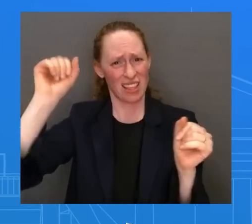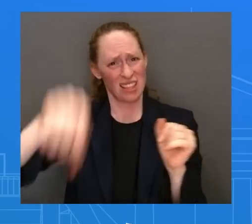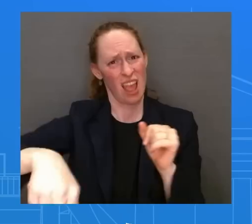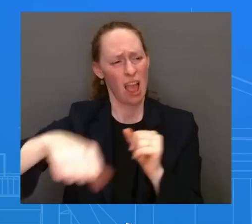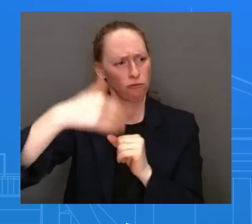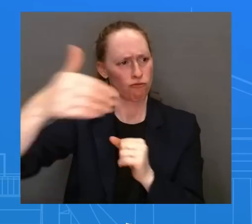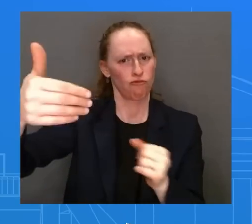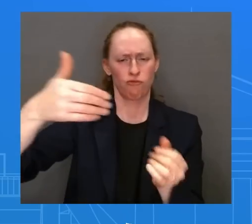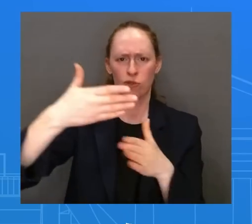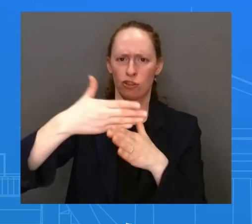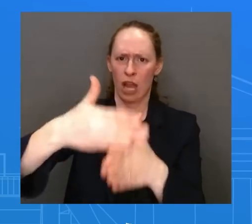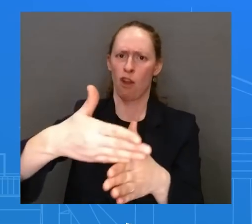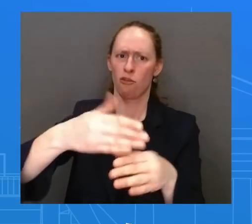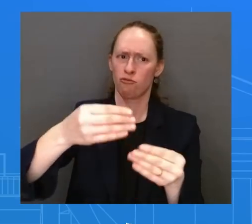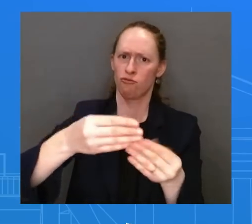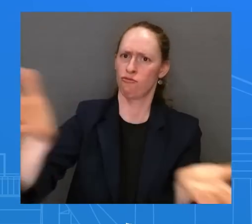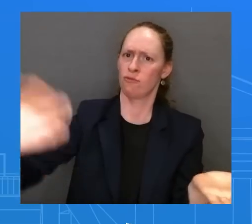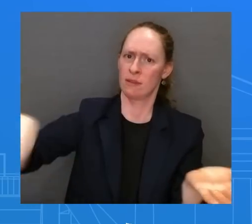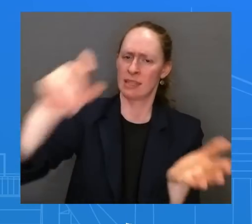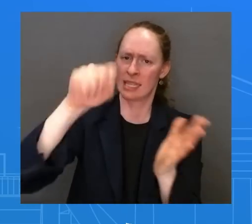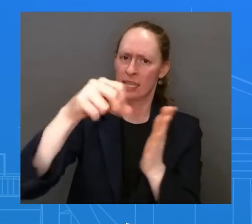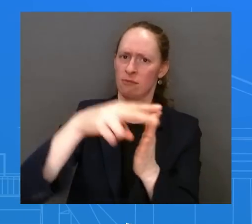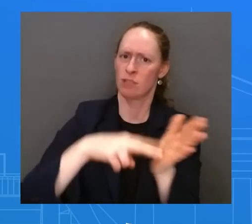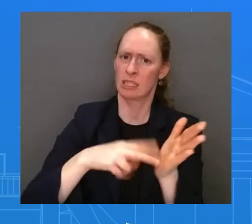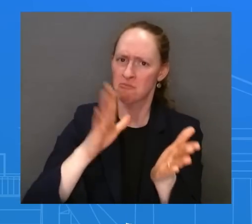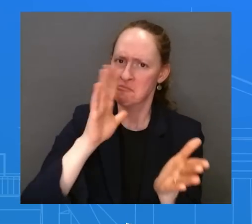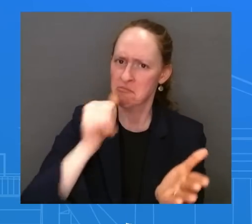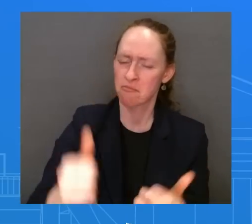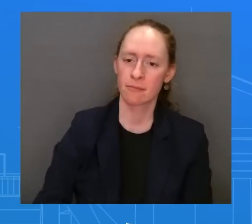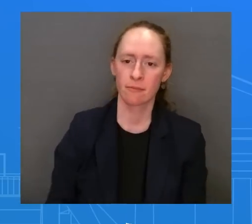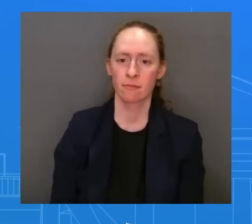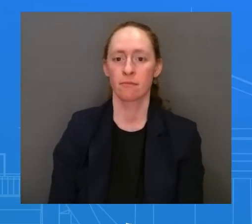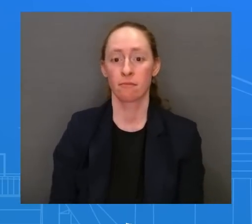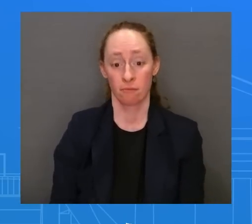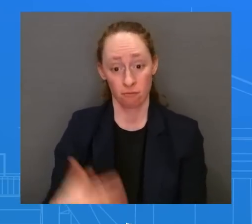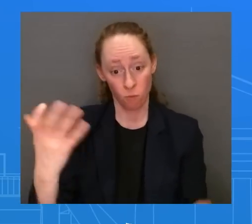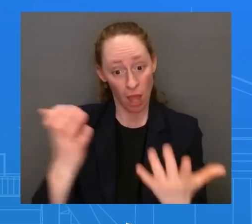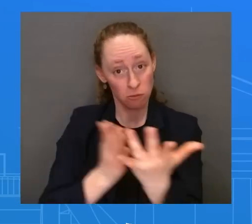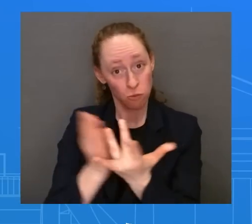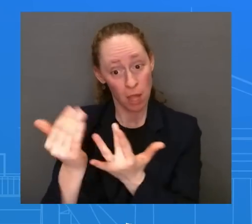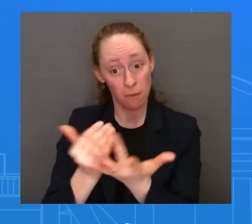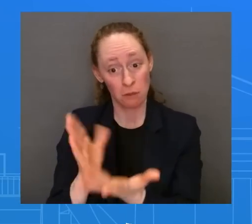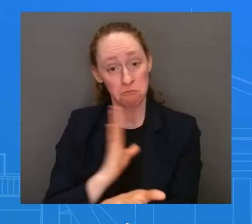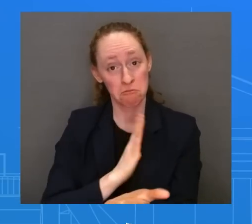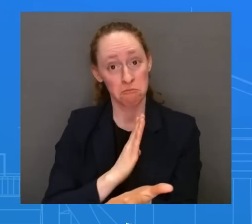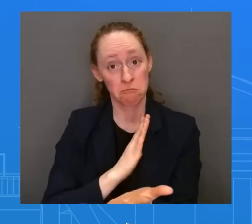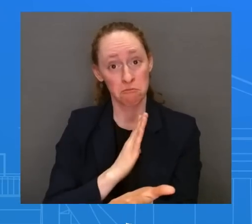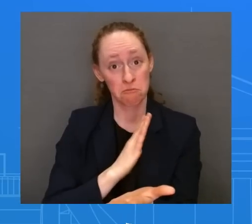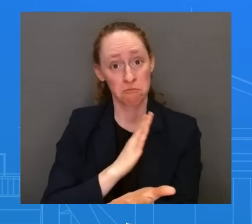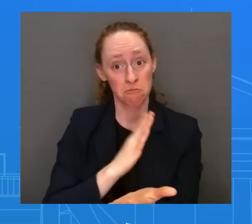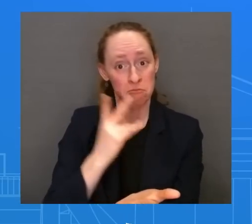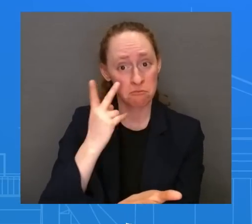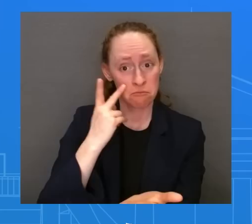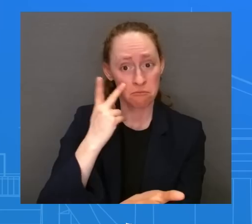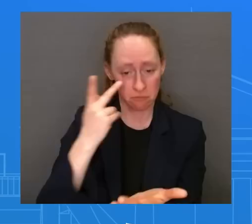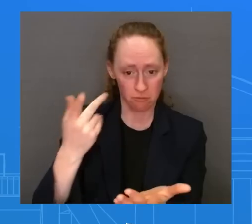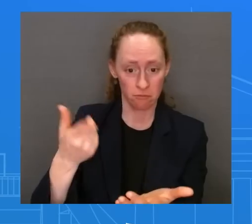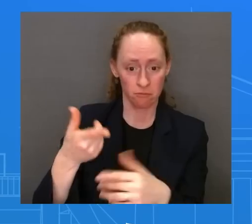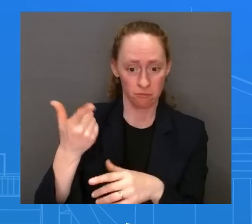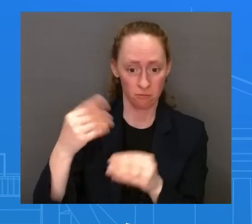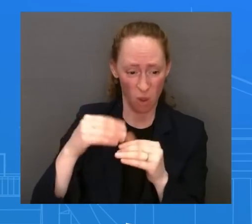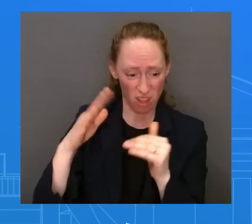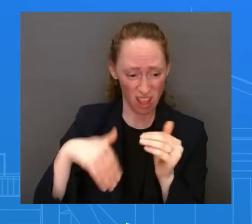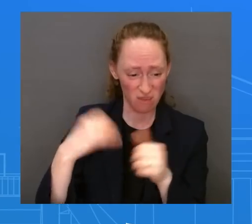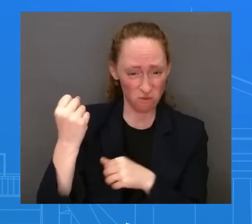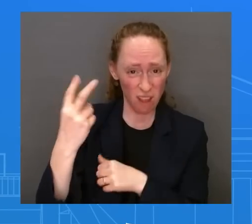of the public knowing more about what happened what they withdraw beyond the 12-page perspective of the NSC so again a couple of things to remember